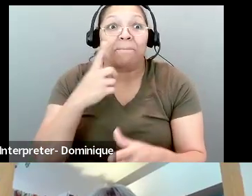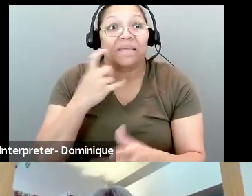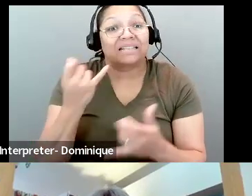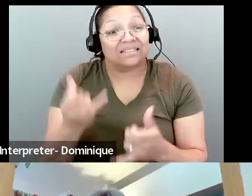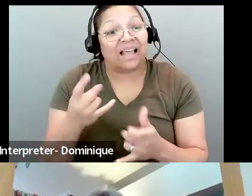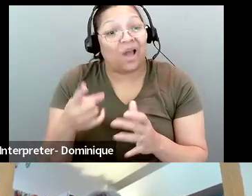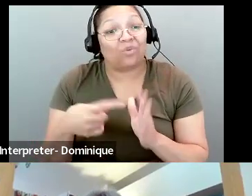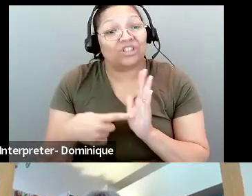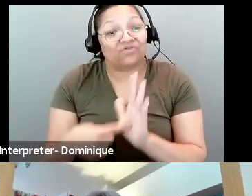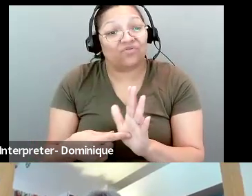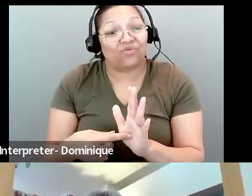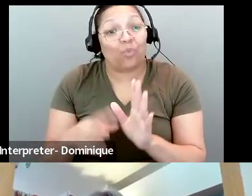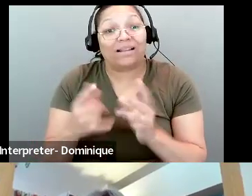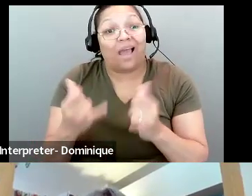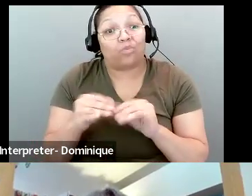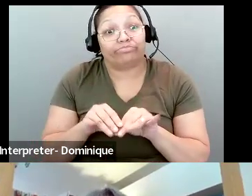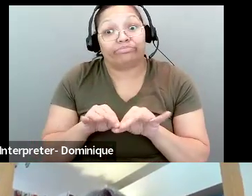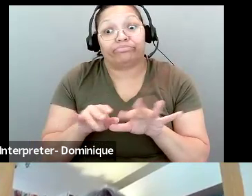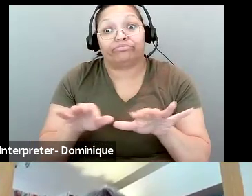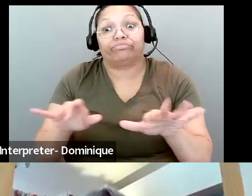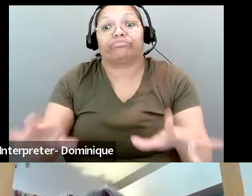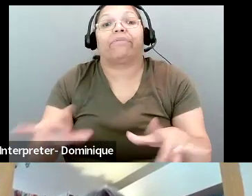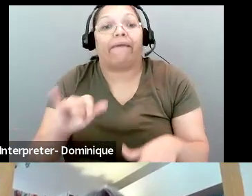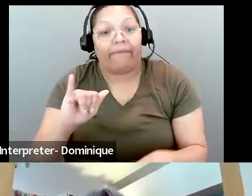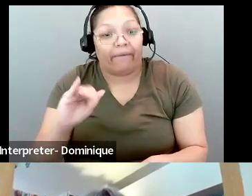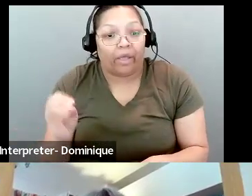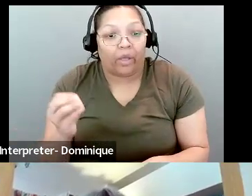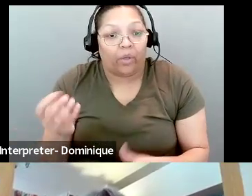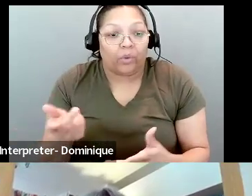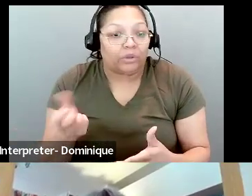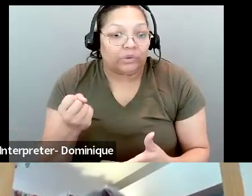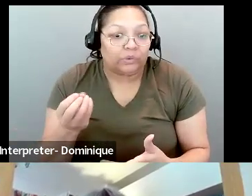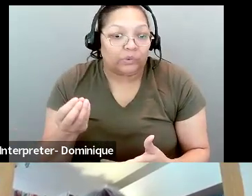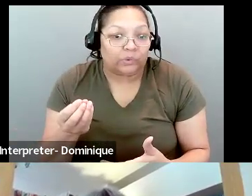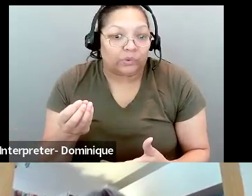reverberating through IL and people are